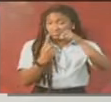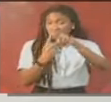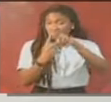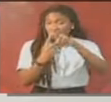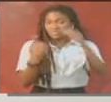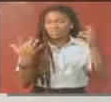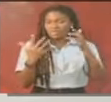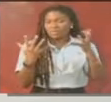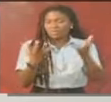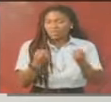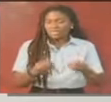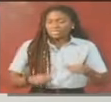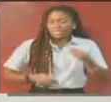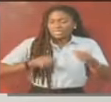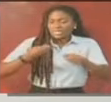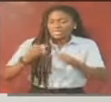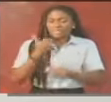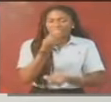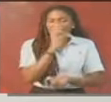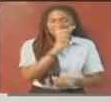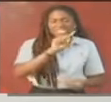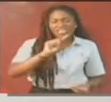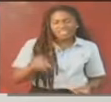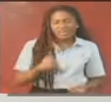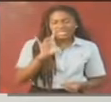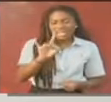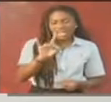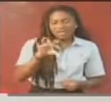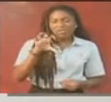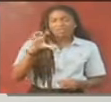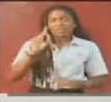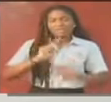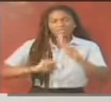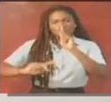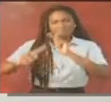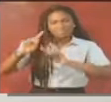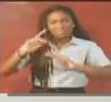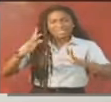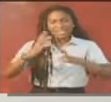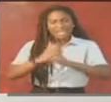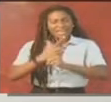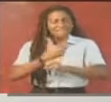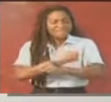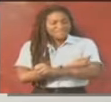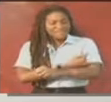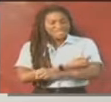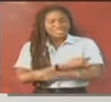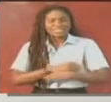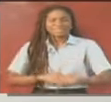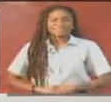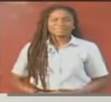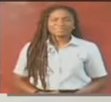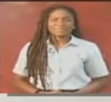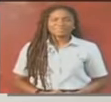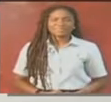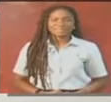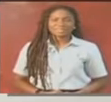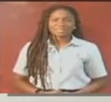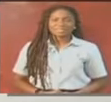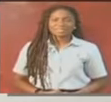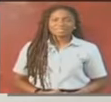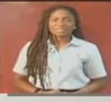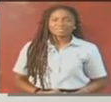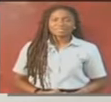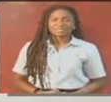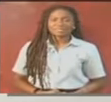just about 16,800 or so, as the first group of individuals who would receive vaccines according to the